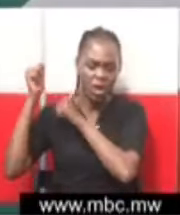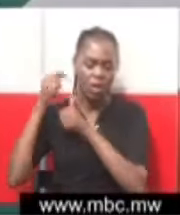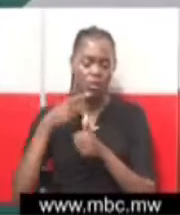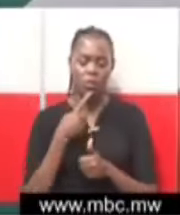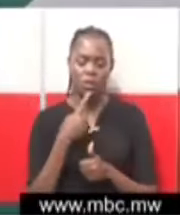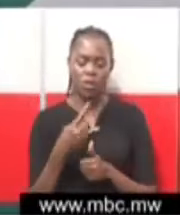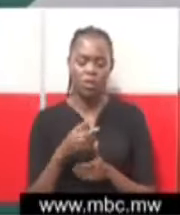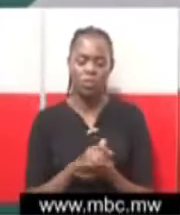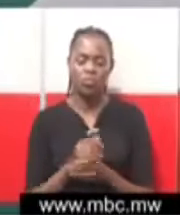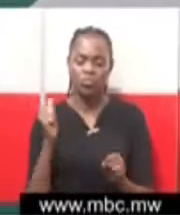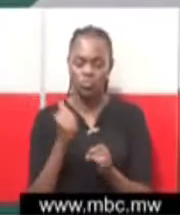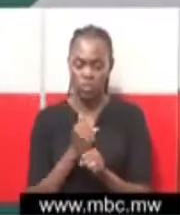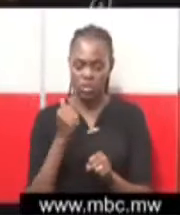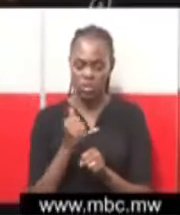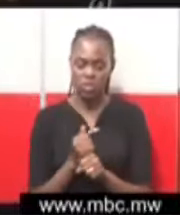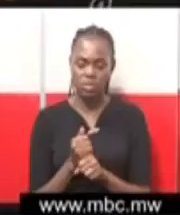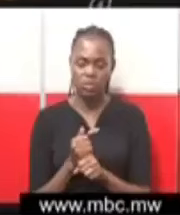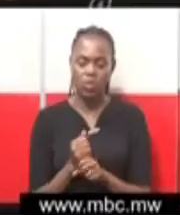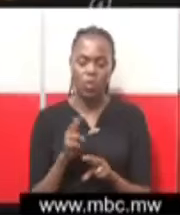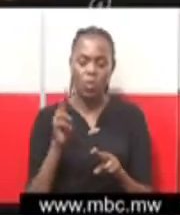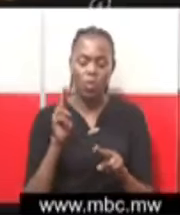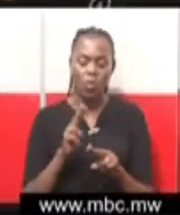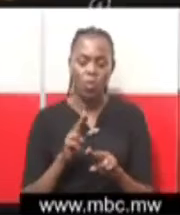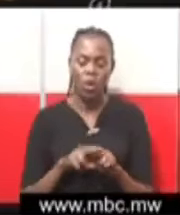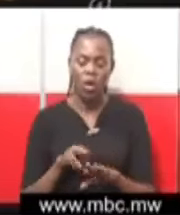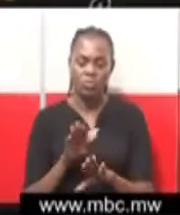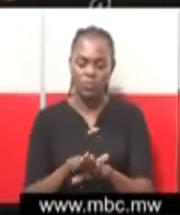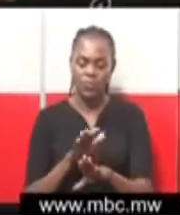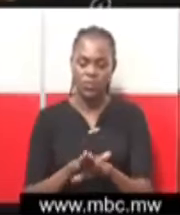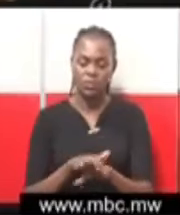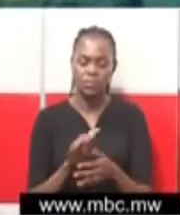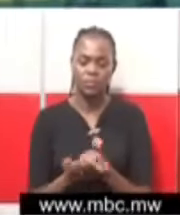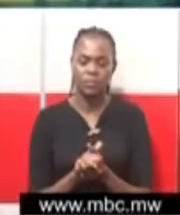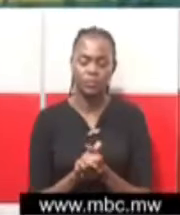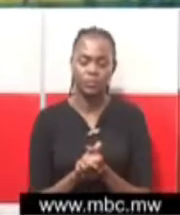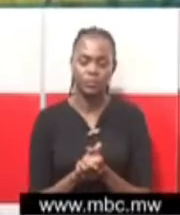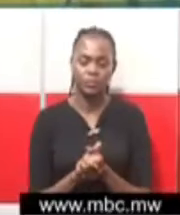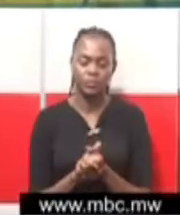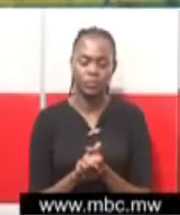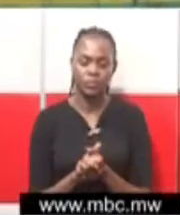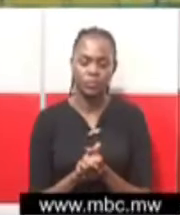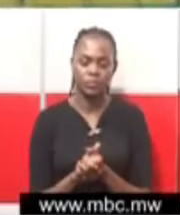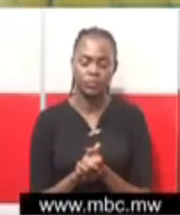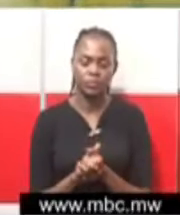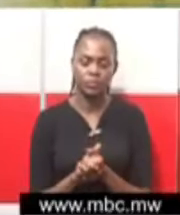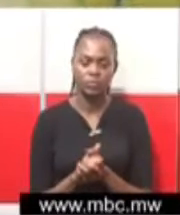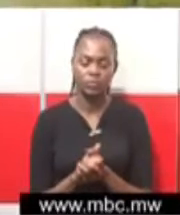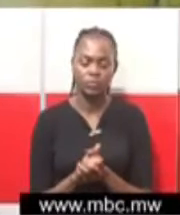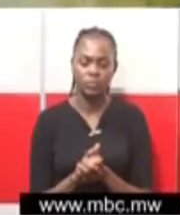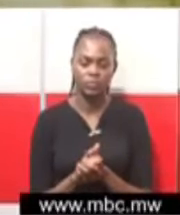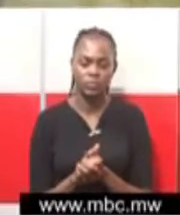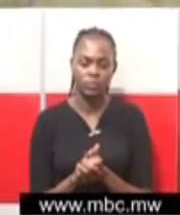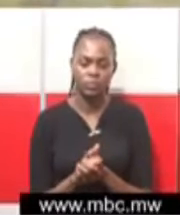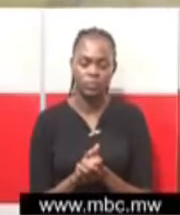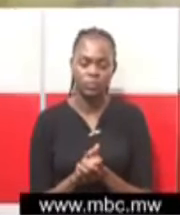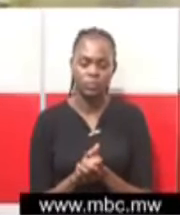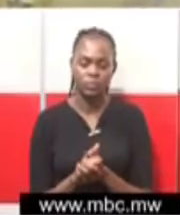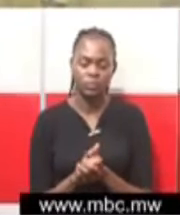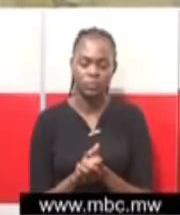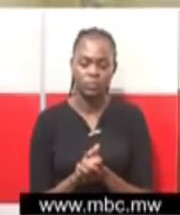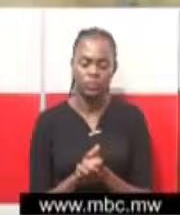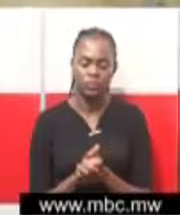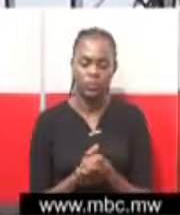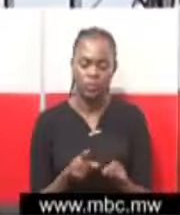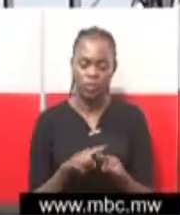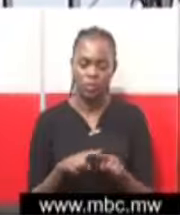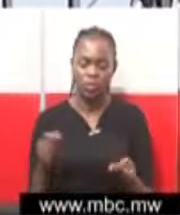To say that our operation are very quick, and this is where you can use Port